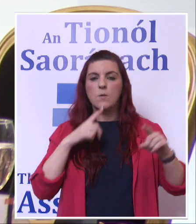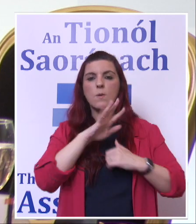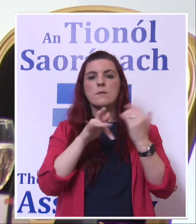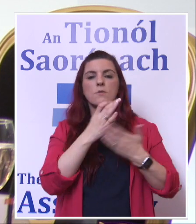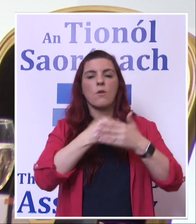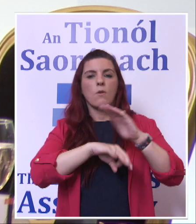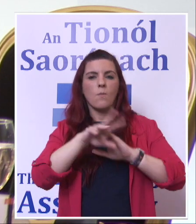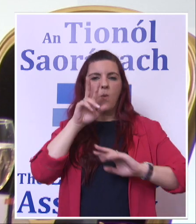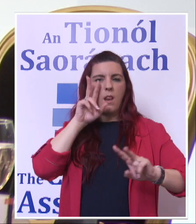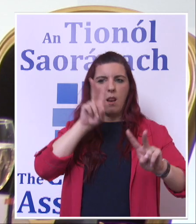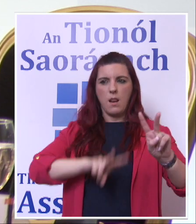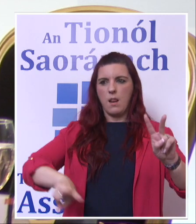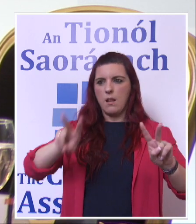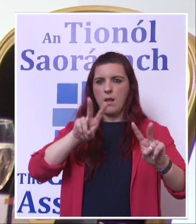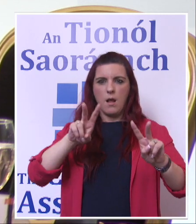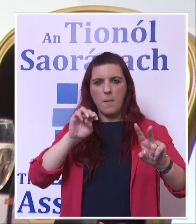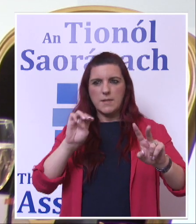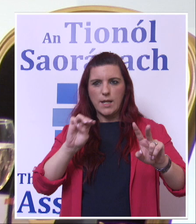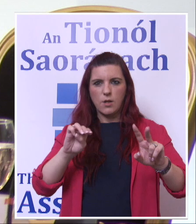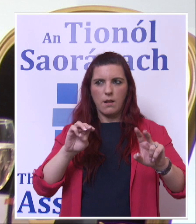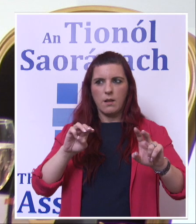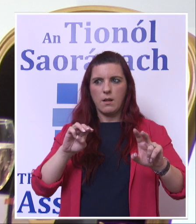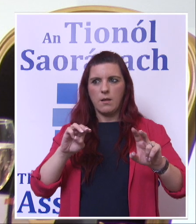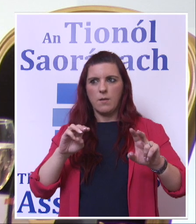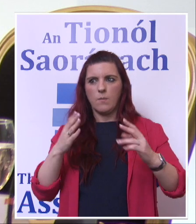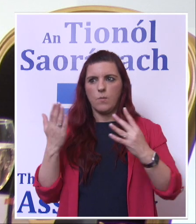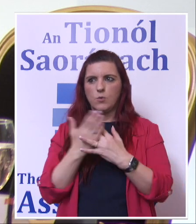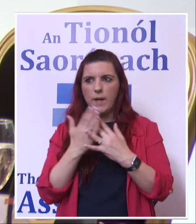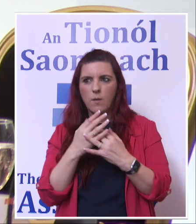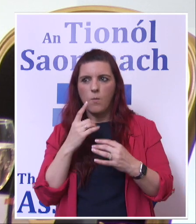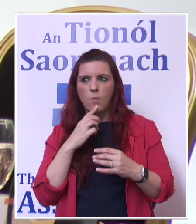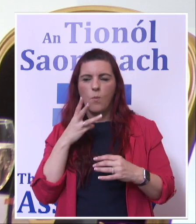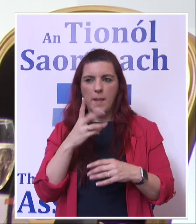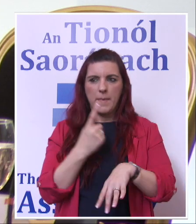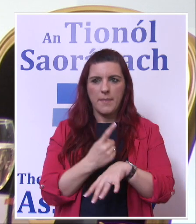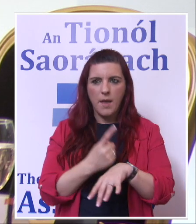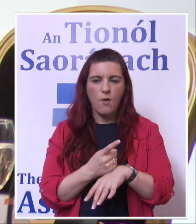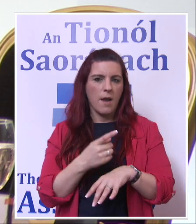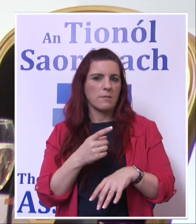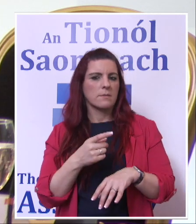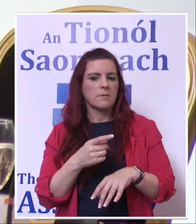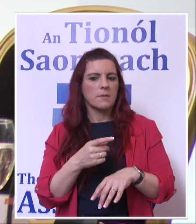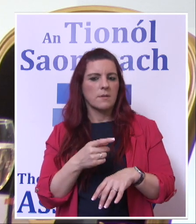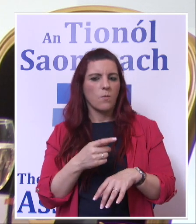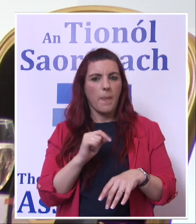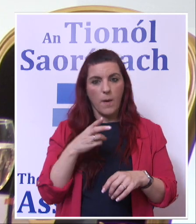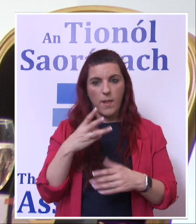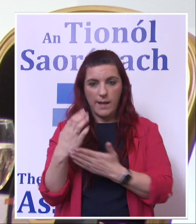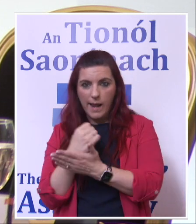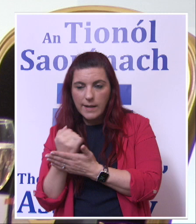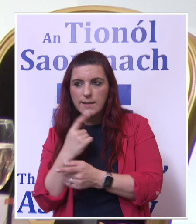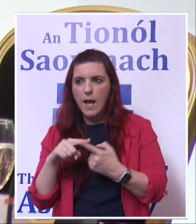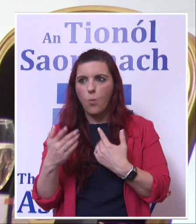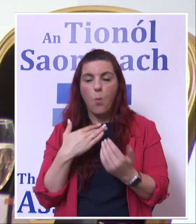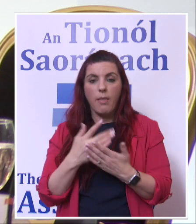government looks at the potential gaps between what is going to be earned from the obvious sources and what the councils